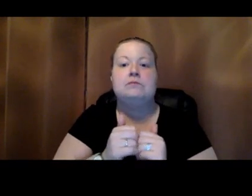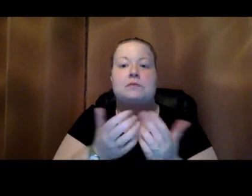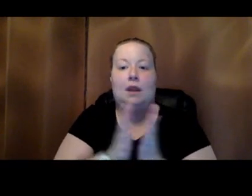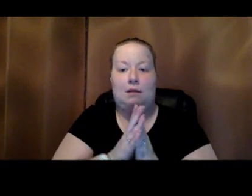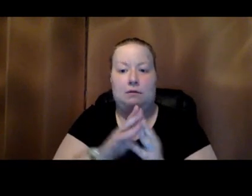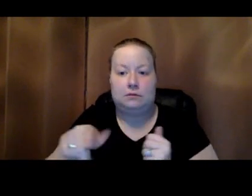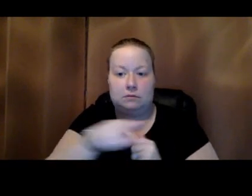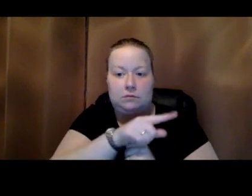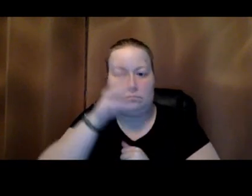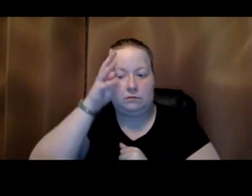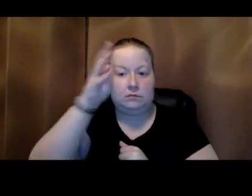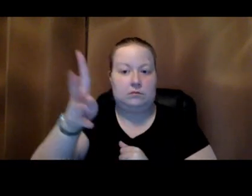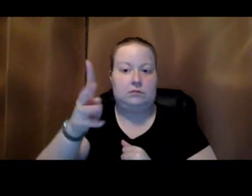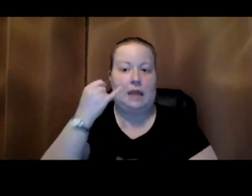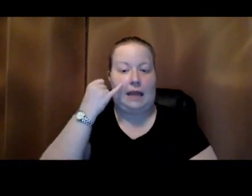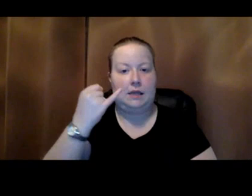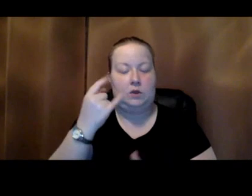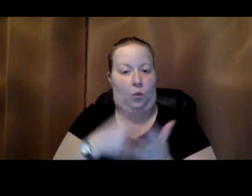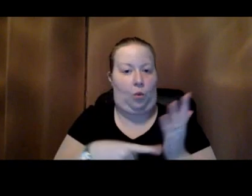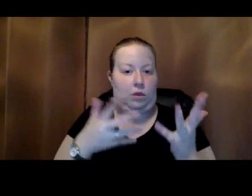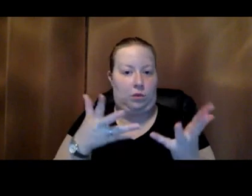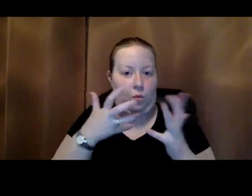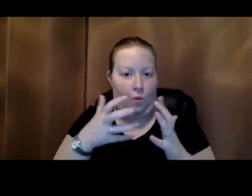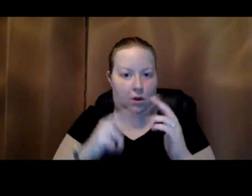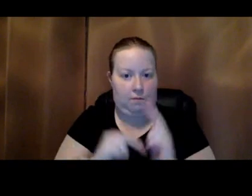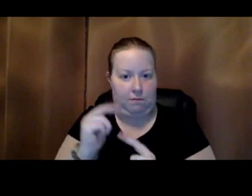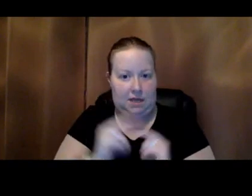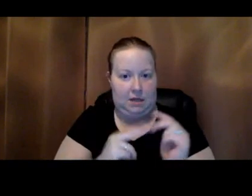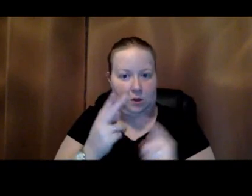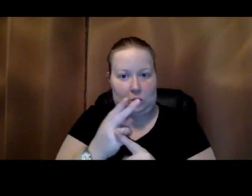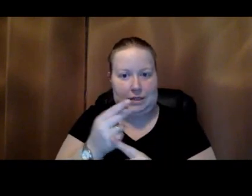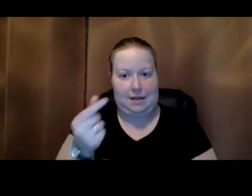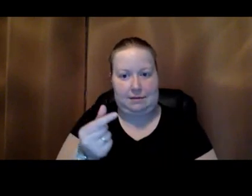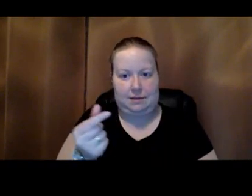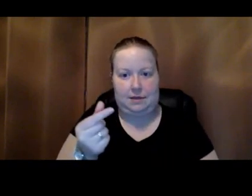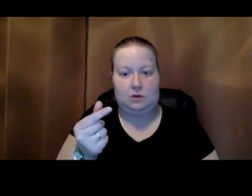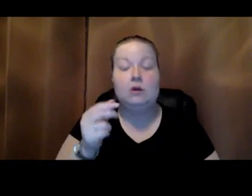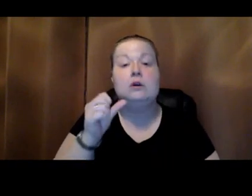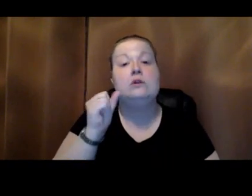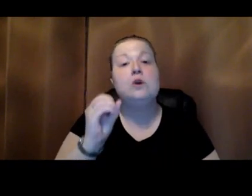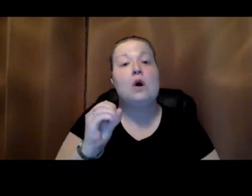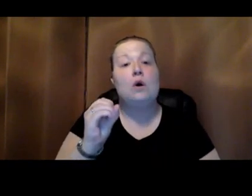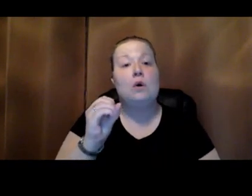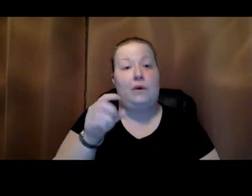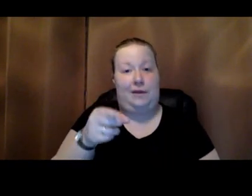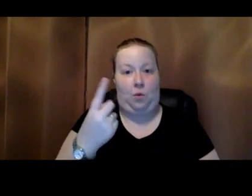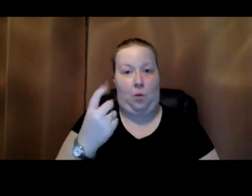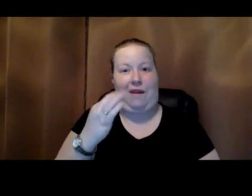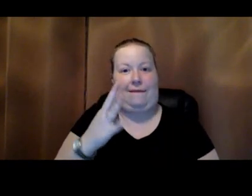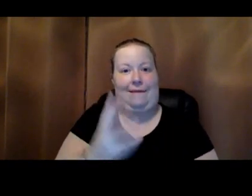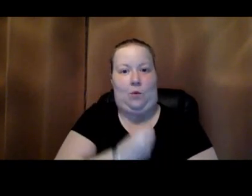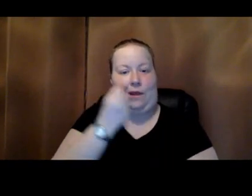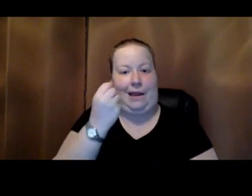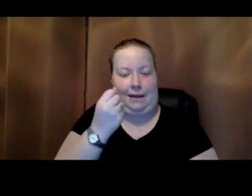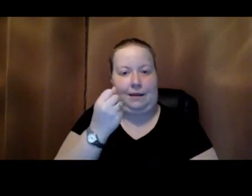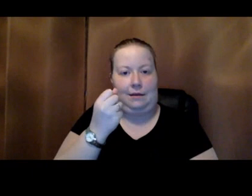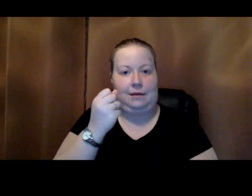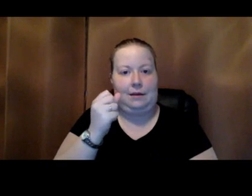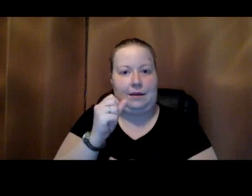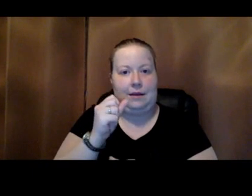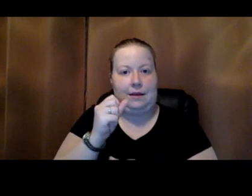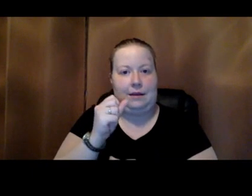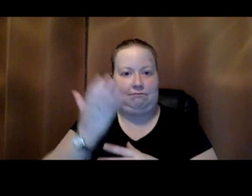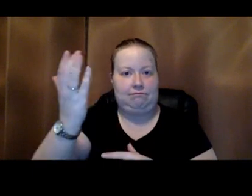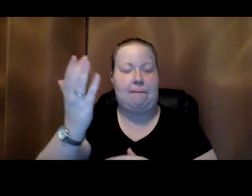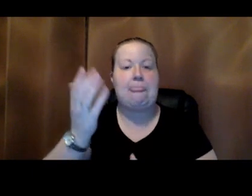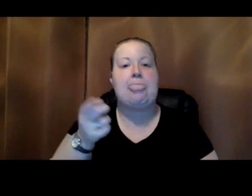up with ideas of what they'd like to build with Gadgeteer. And so this was actually one of the winning entries. These students said, well, they